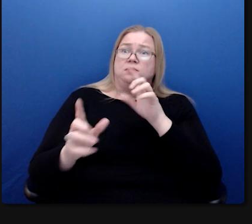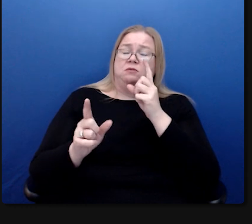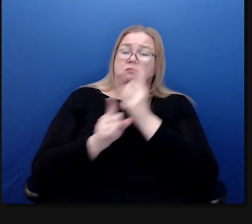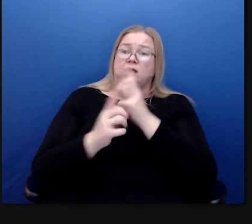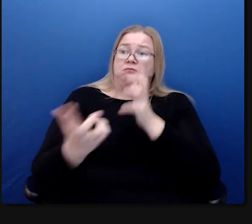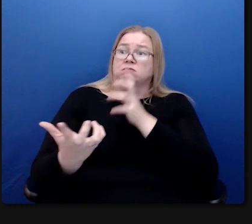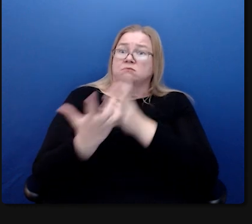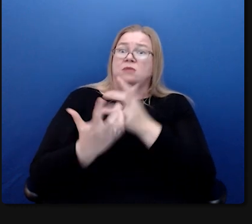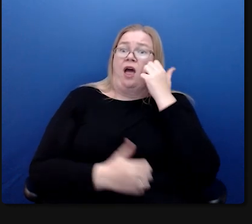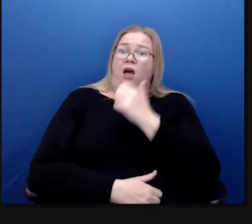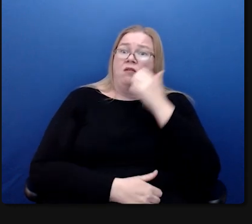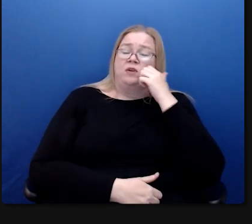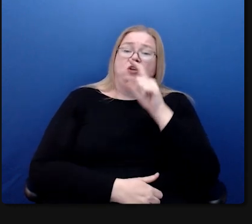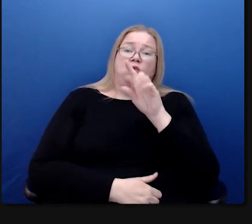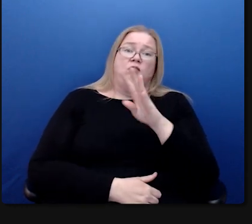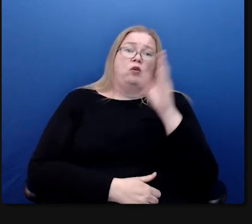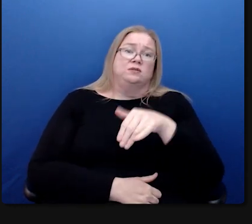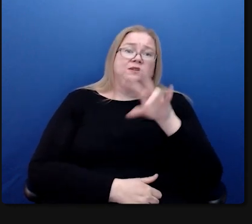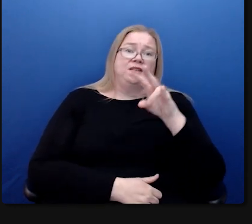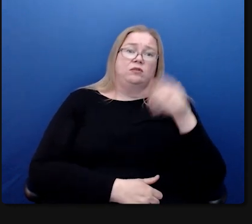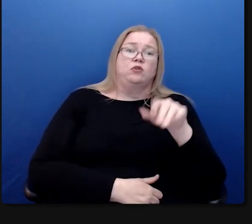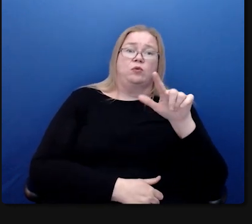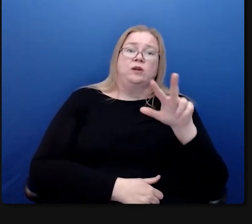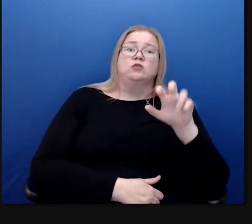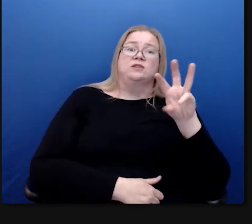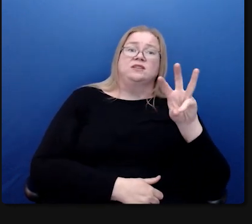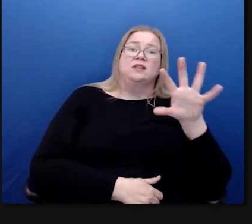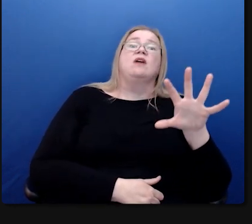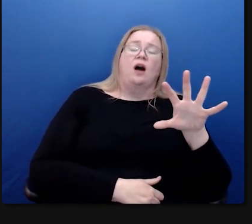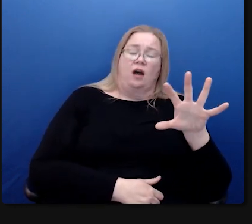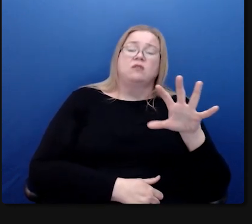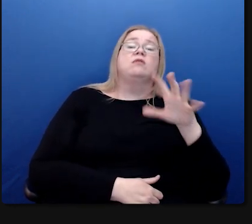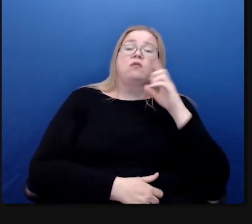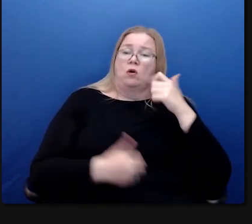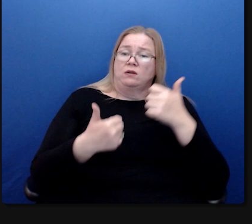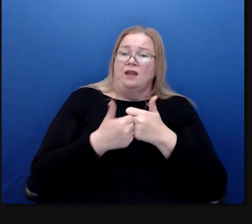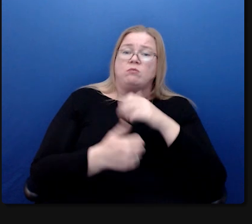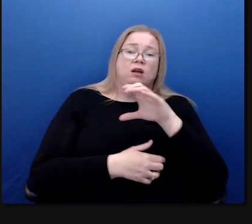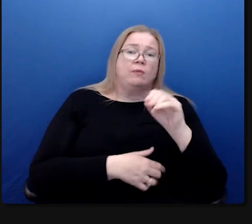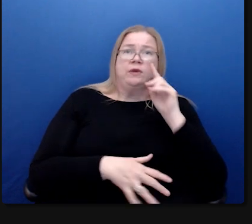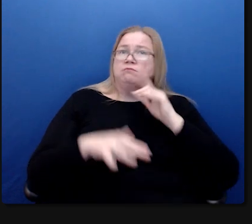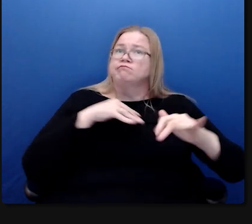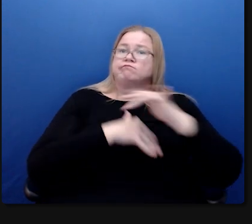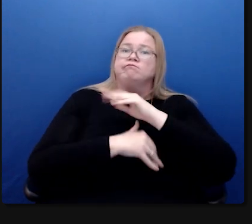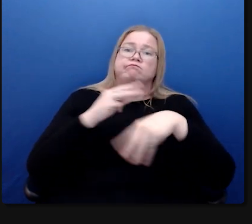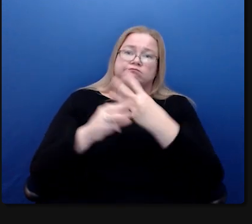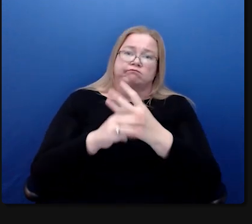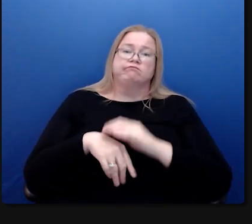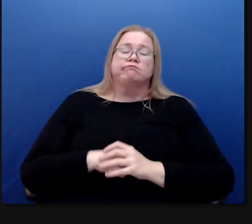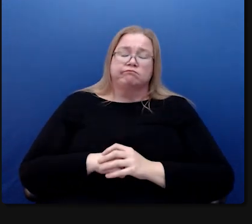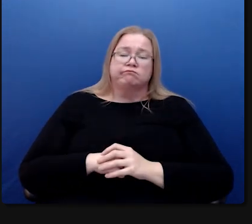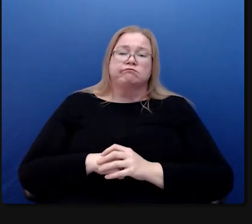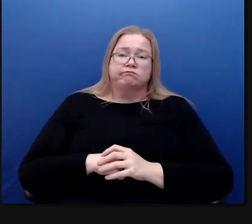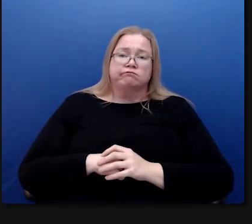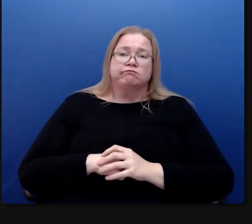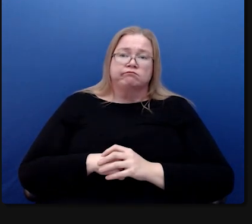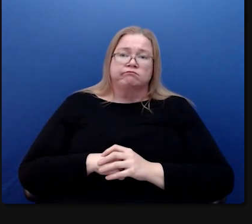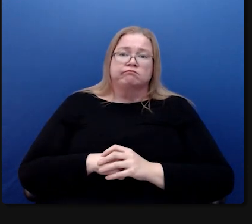tech problems. Welcome, Lawrence. Thanks, Carlos. So Lawrence, one of the questions we get from